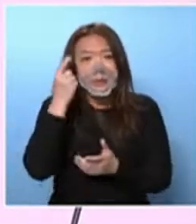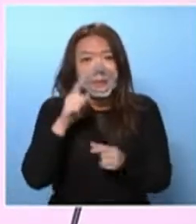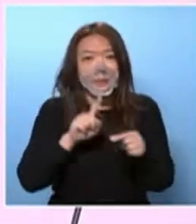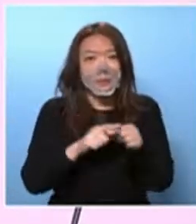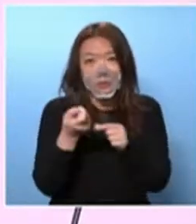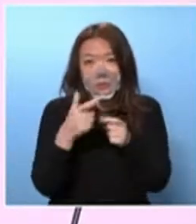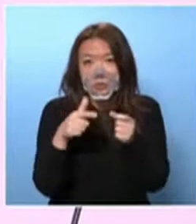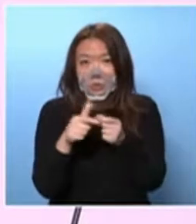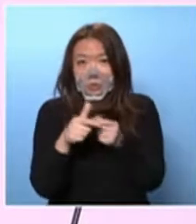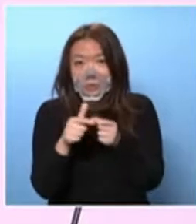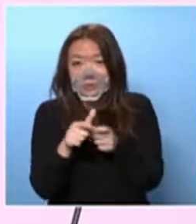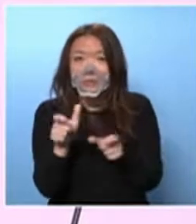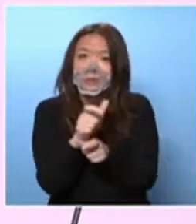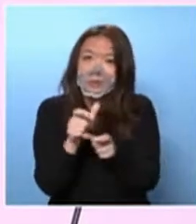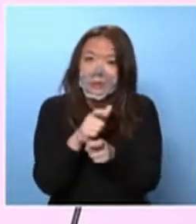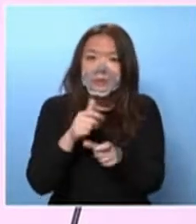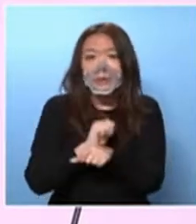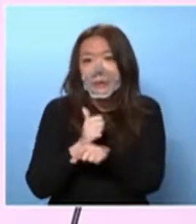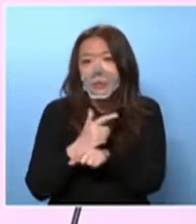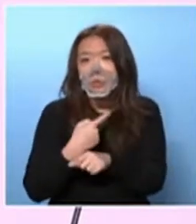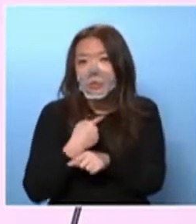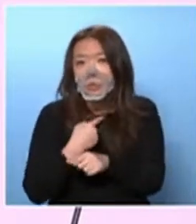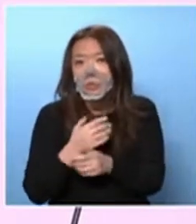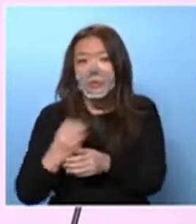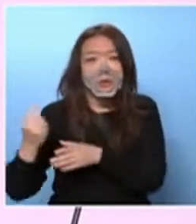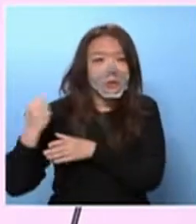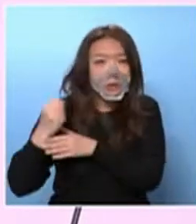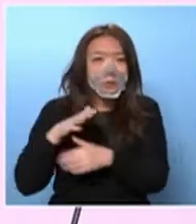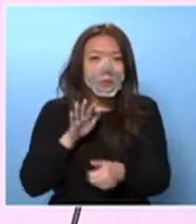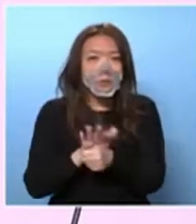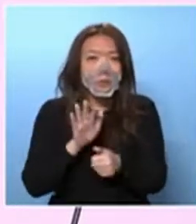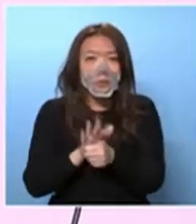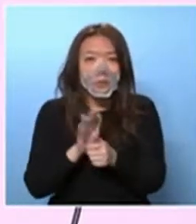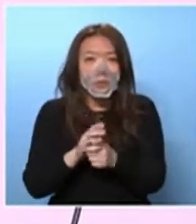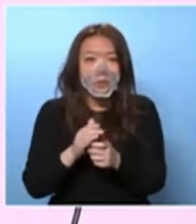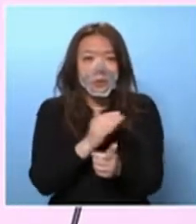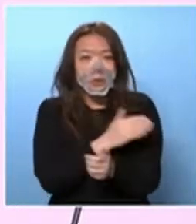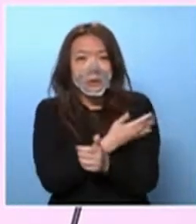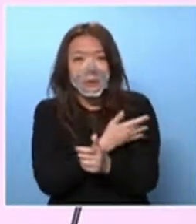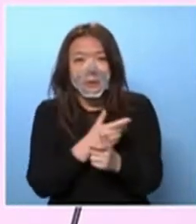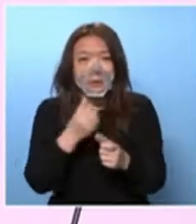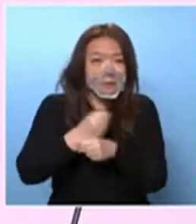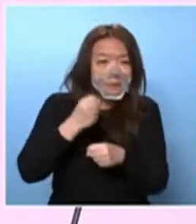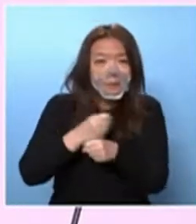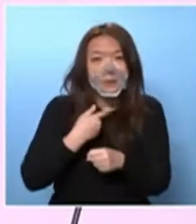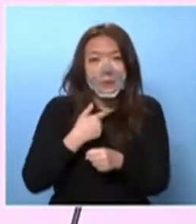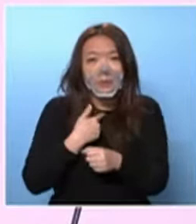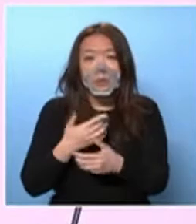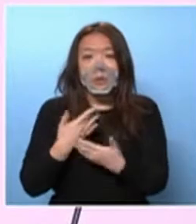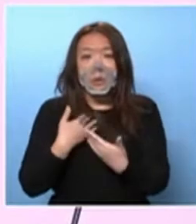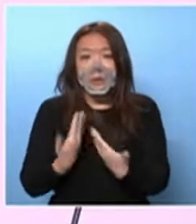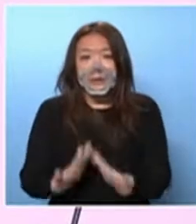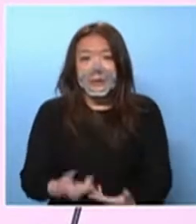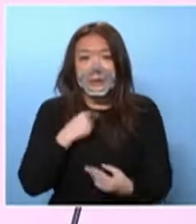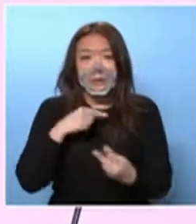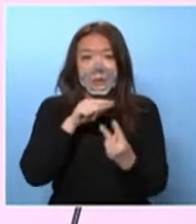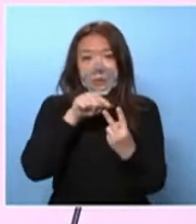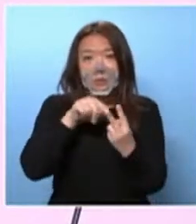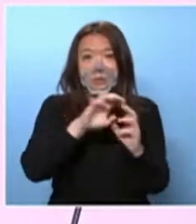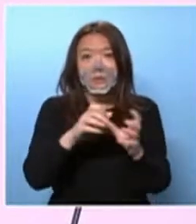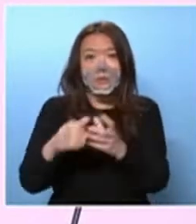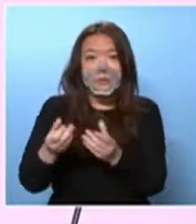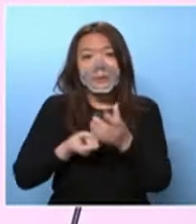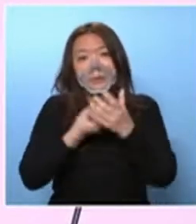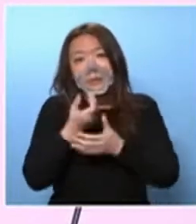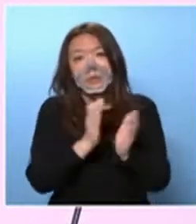economy, in particular the survival of SMEs, and strive to safeguard jobs. I will take measures